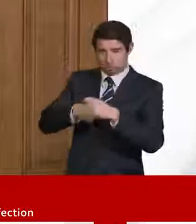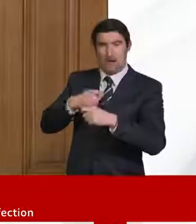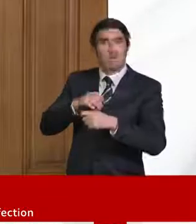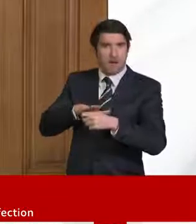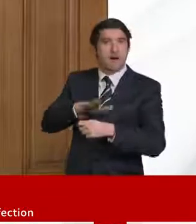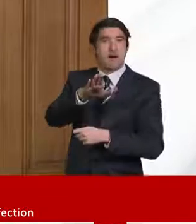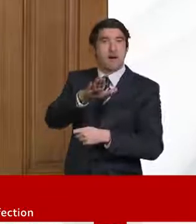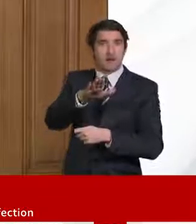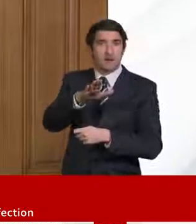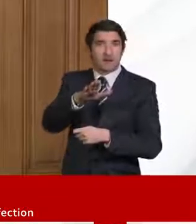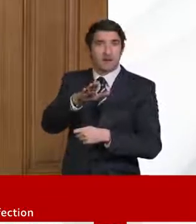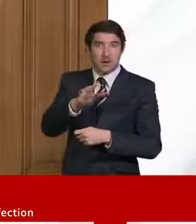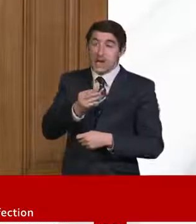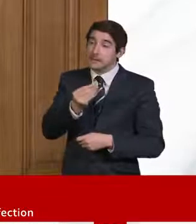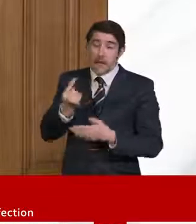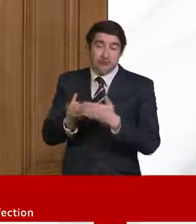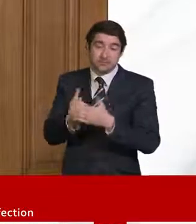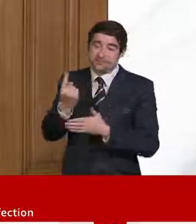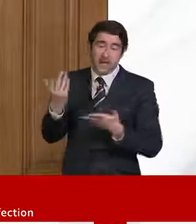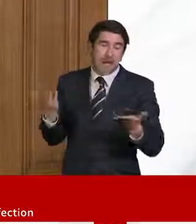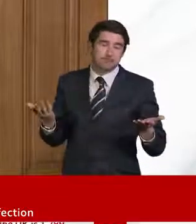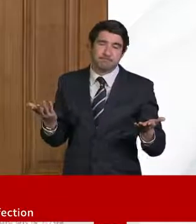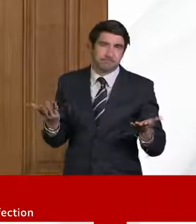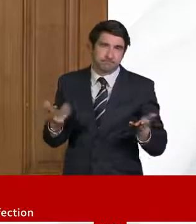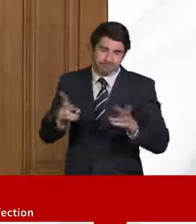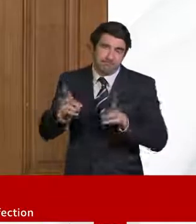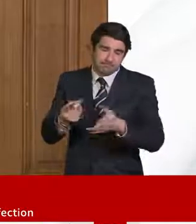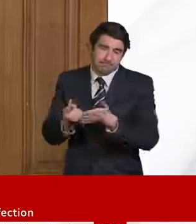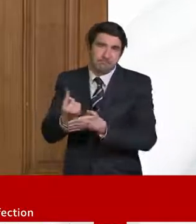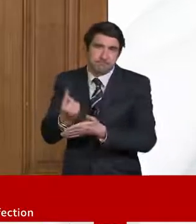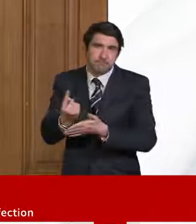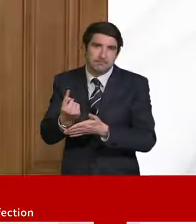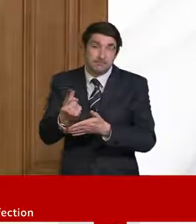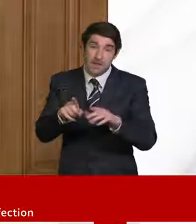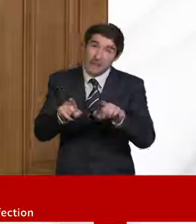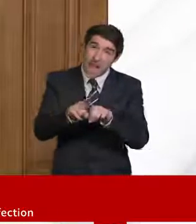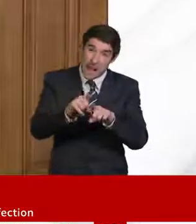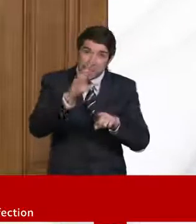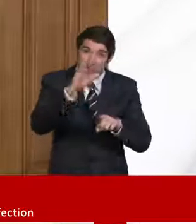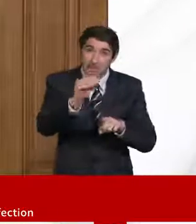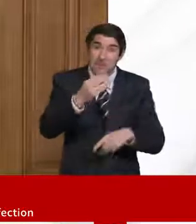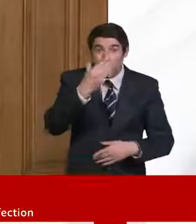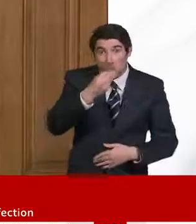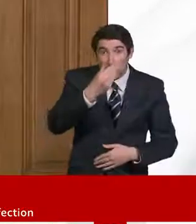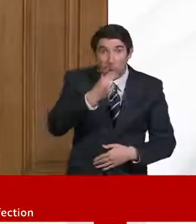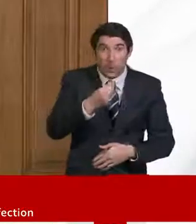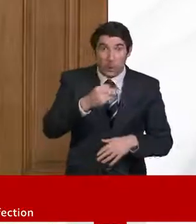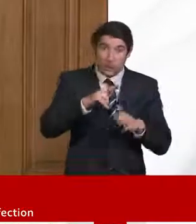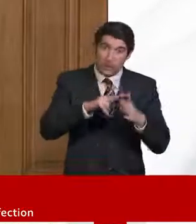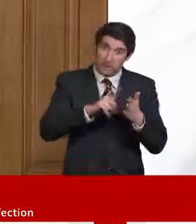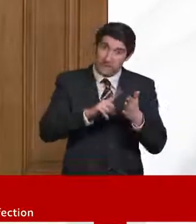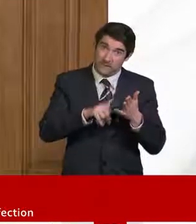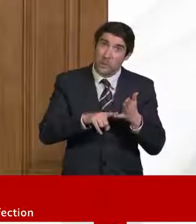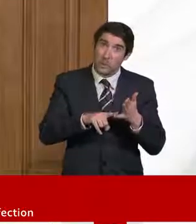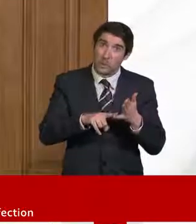with flu, for example, although we perhaps don't communicate that frequently, that young people can still be affected. I think